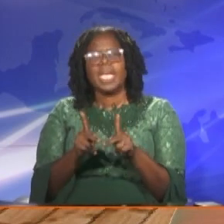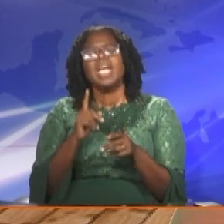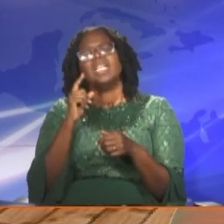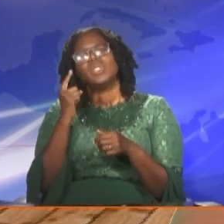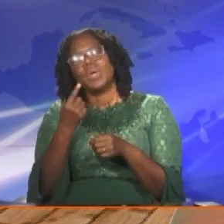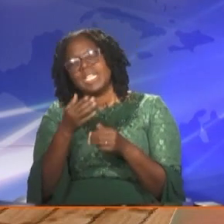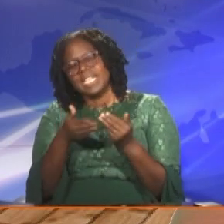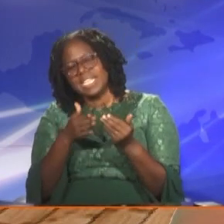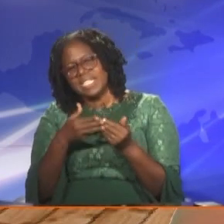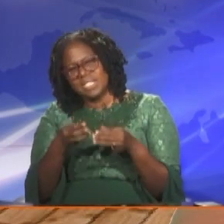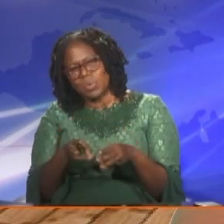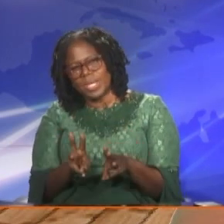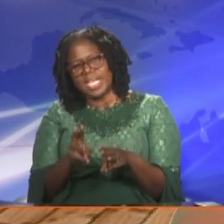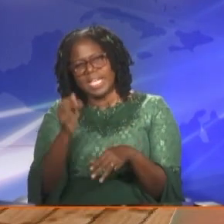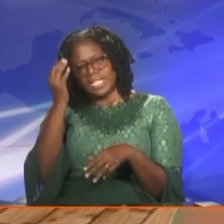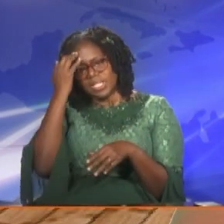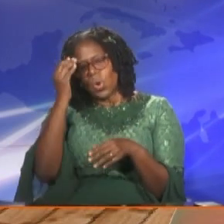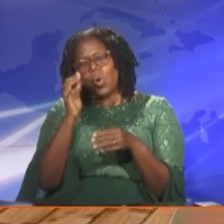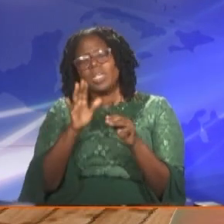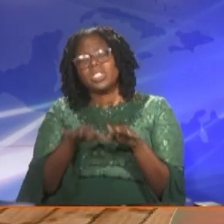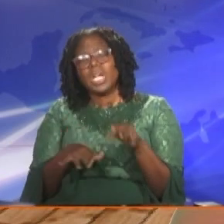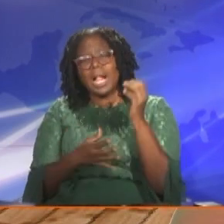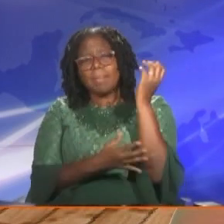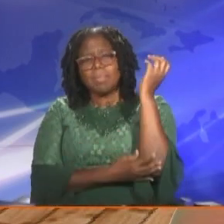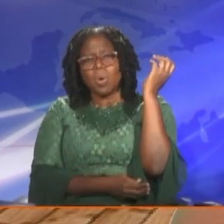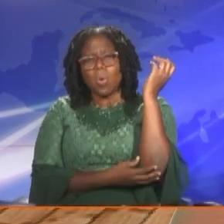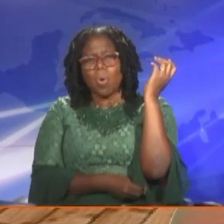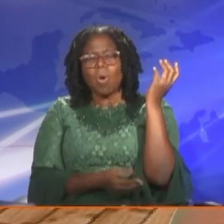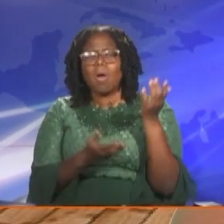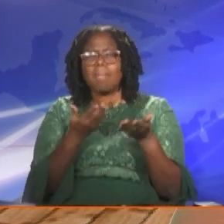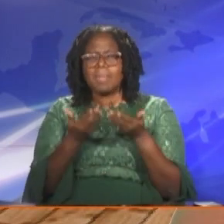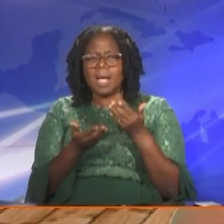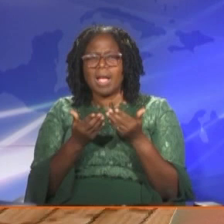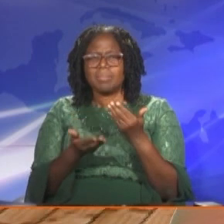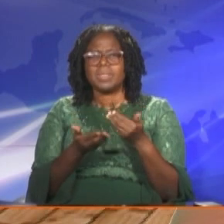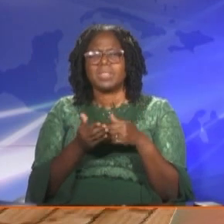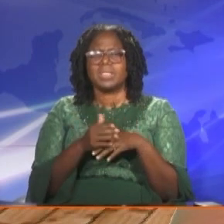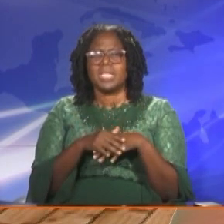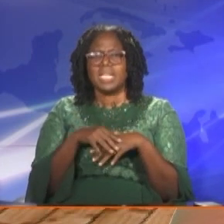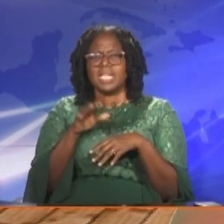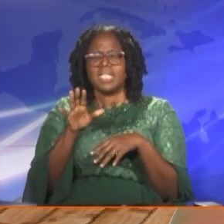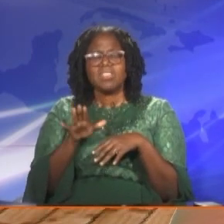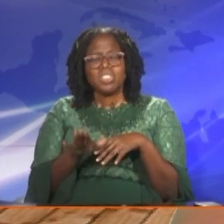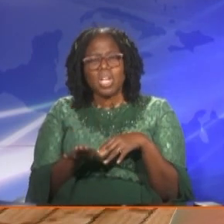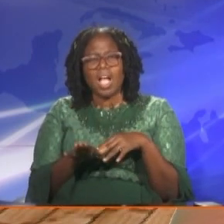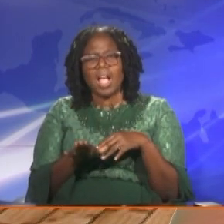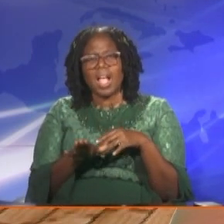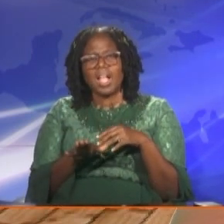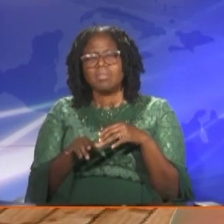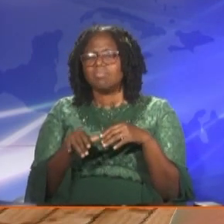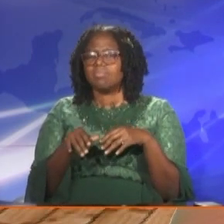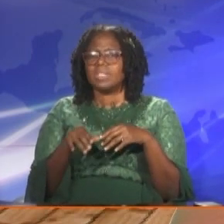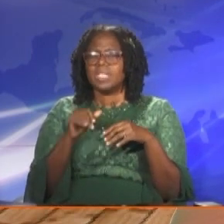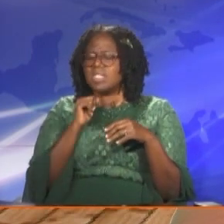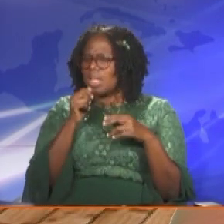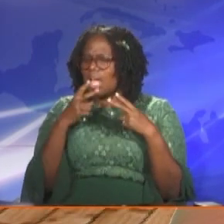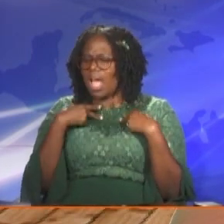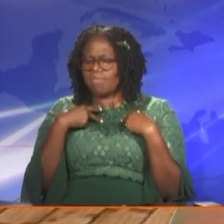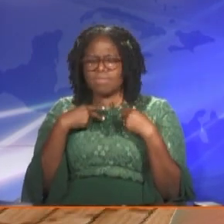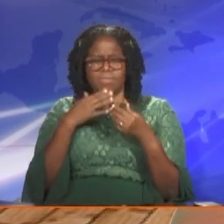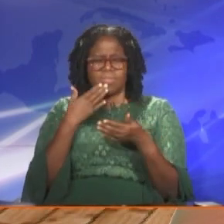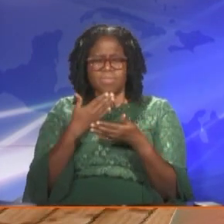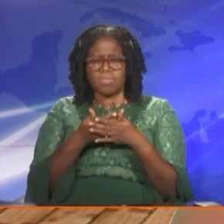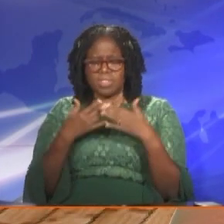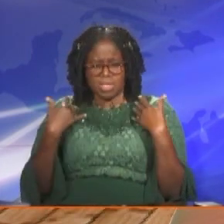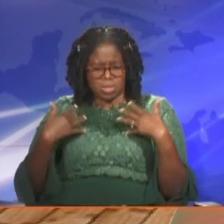recognize a child who is poor is one by physical appearance in the classroom. Is the child properly clothed? Do they have